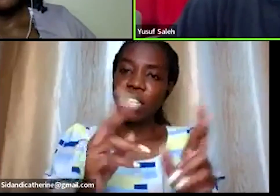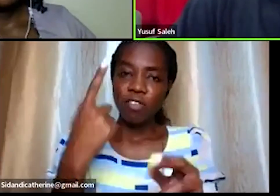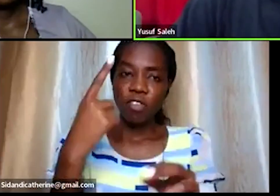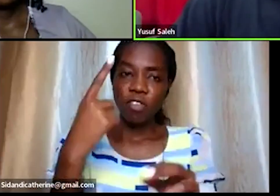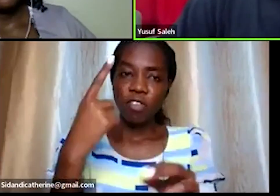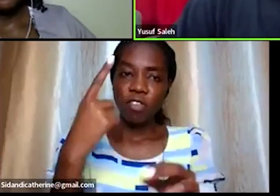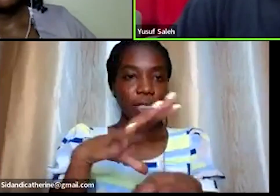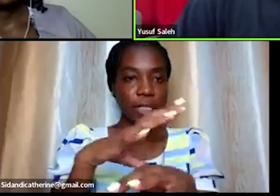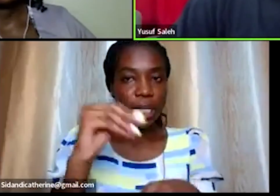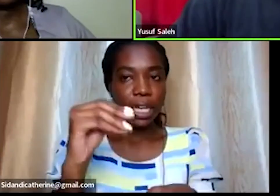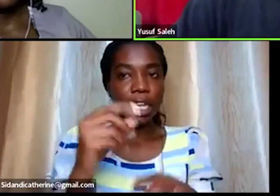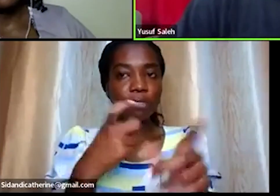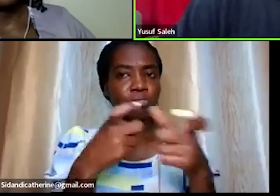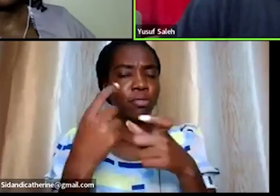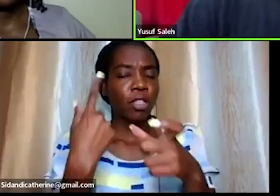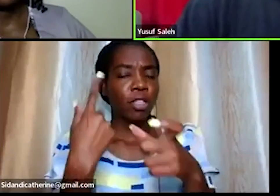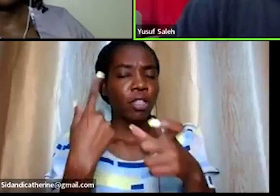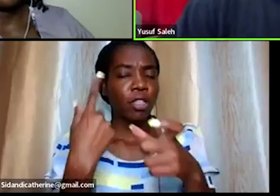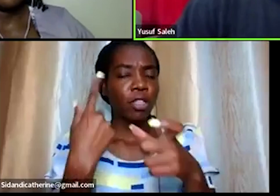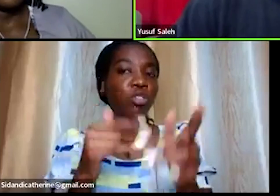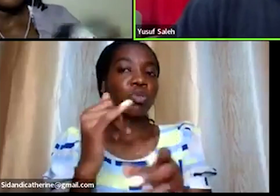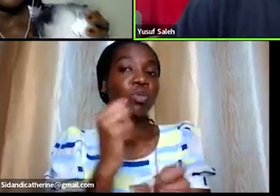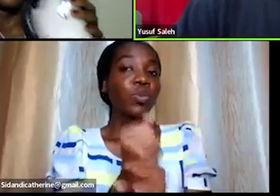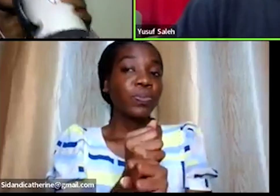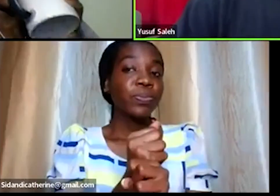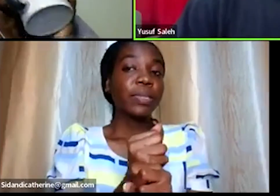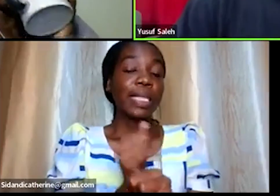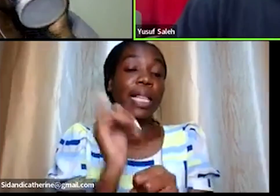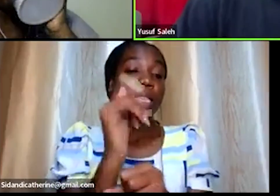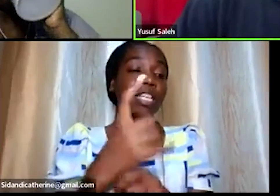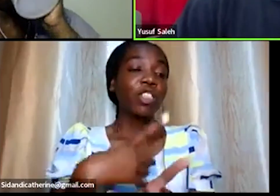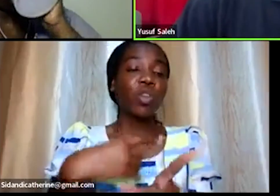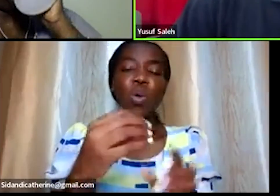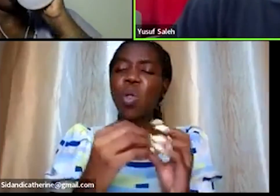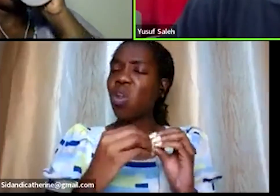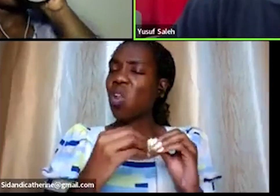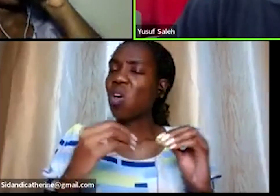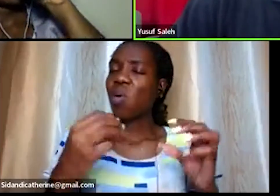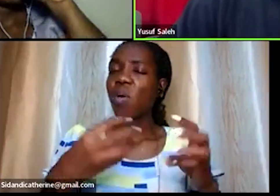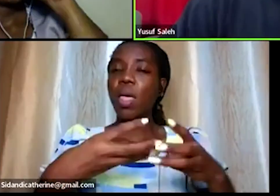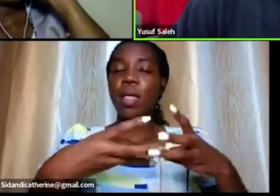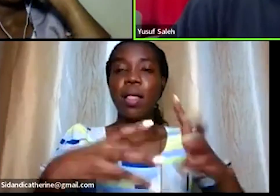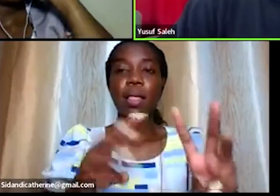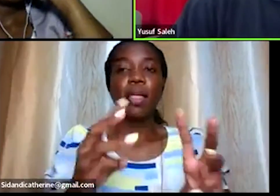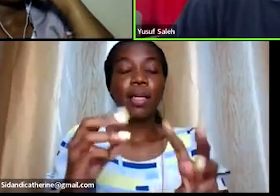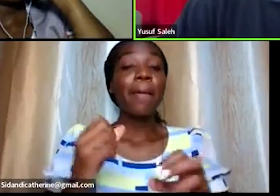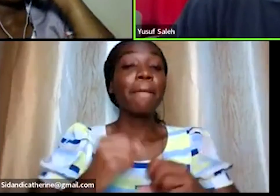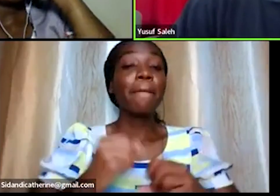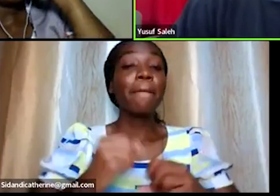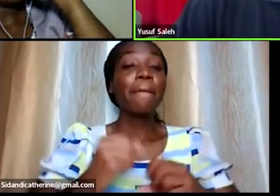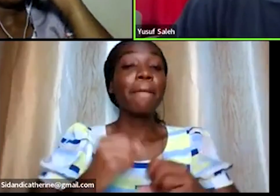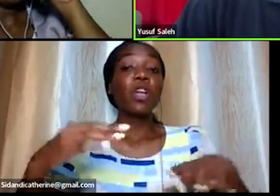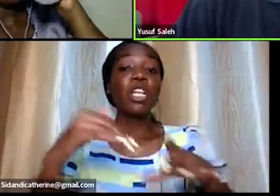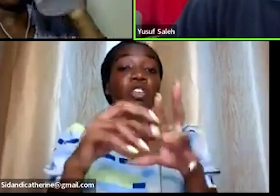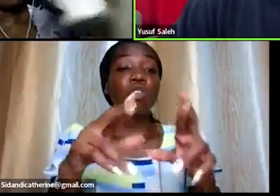to do? And this is going a long way. To the seniors who are in this room, how many people are you mentoring? How many